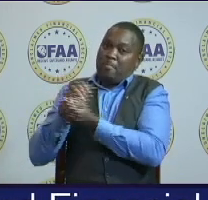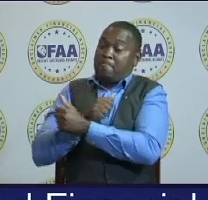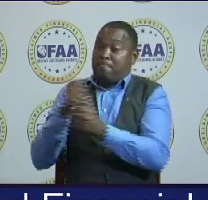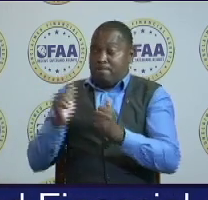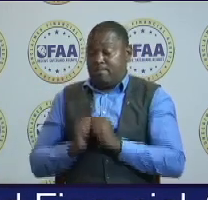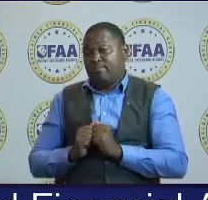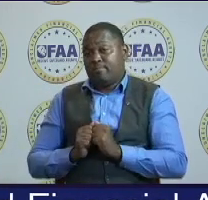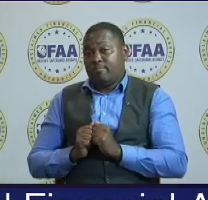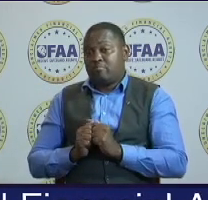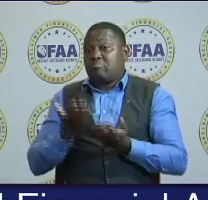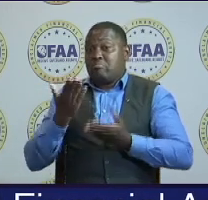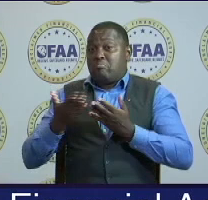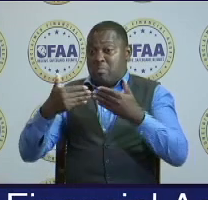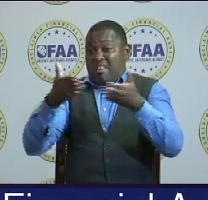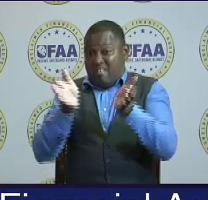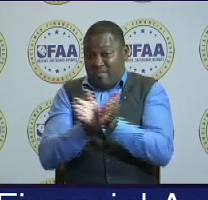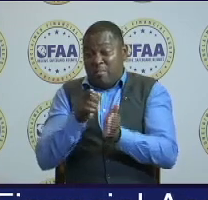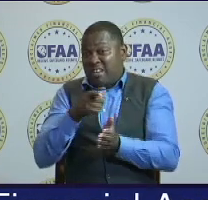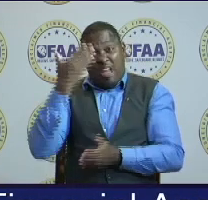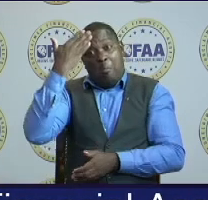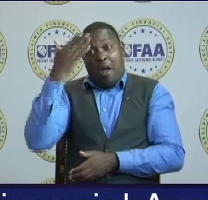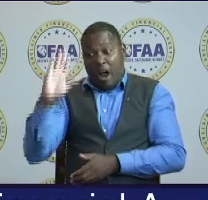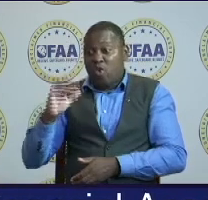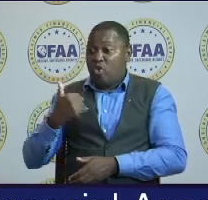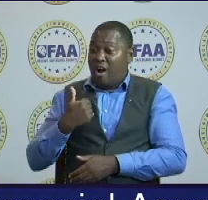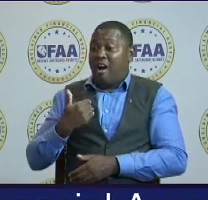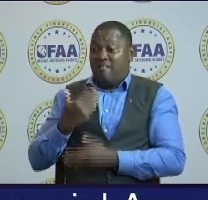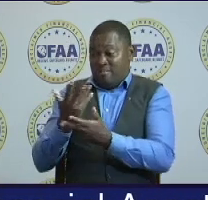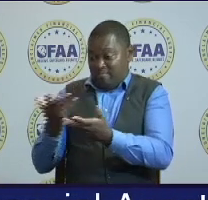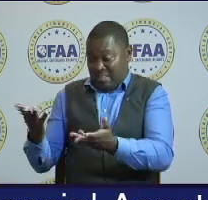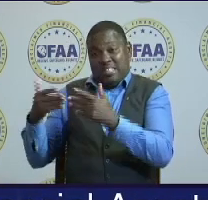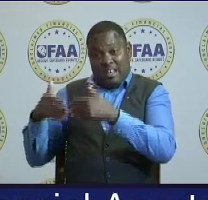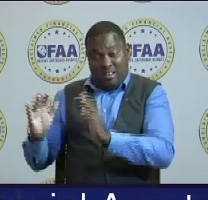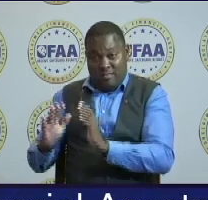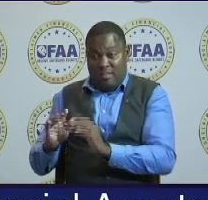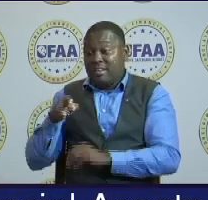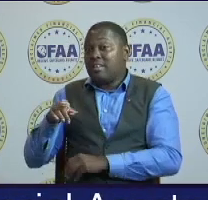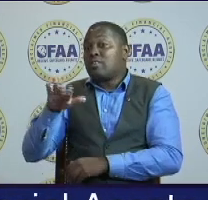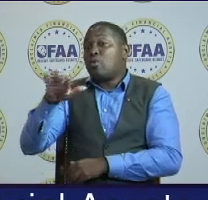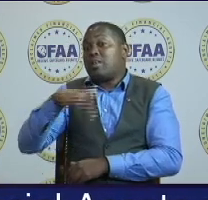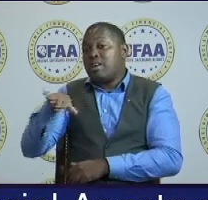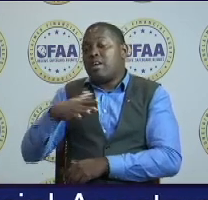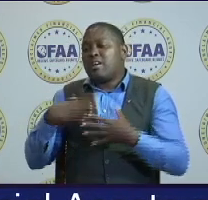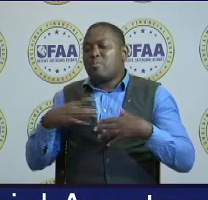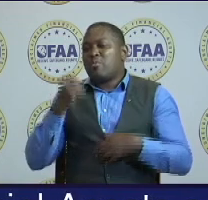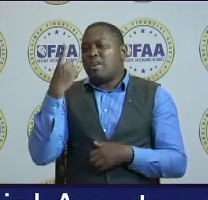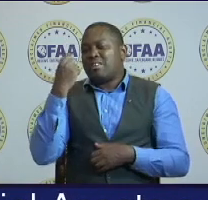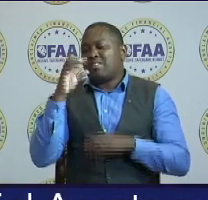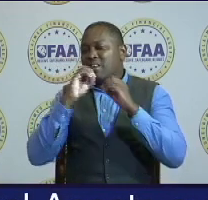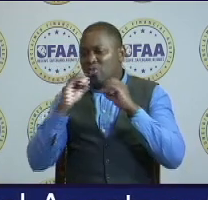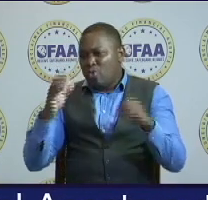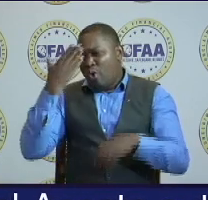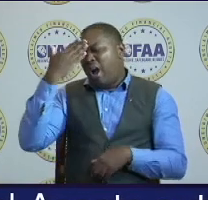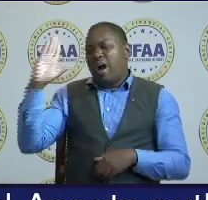family doesn't even know that they've got unclaimed assets. But then again, this is one area that sometimes is misunderstood or no, there is no proper awareness to that. I